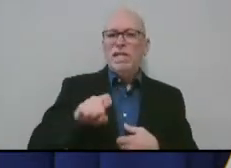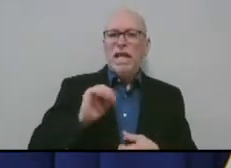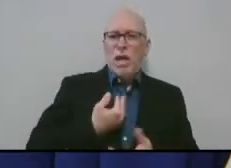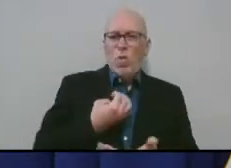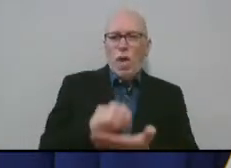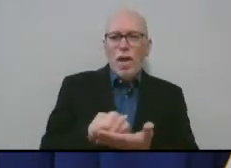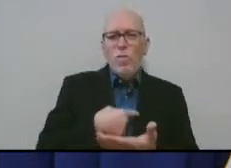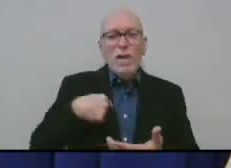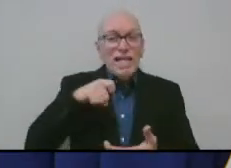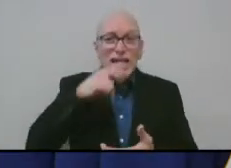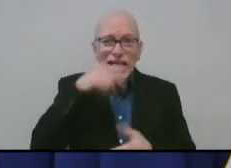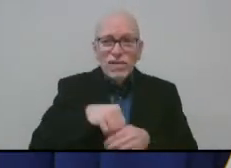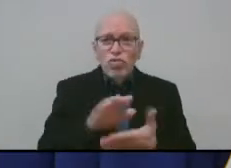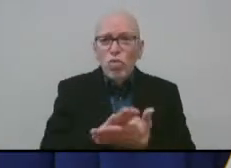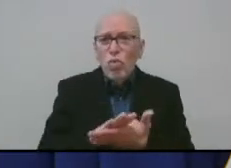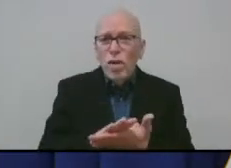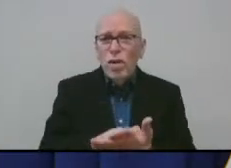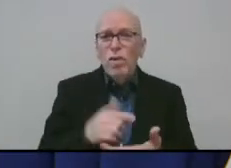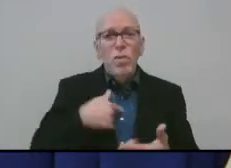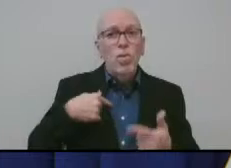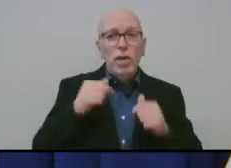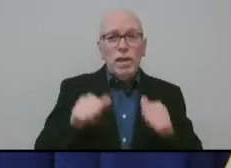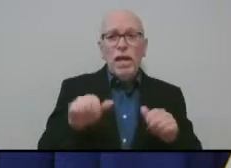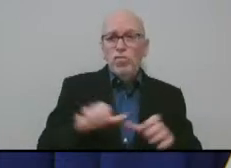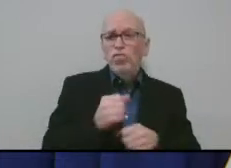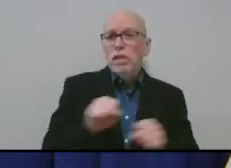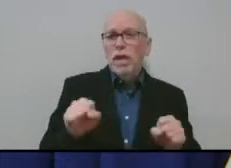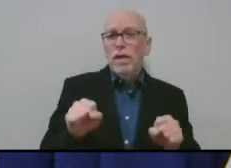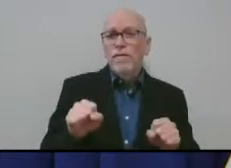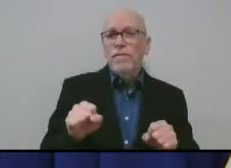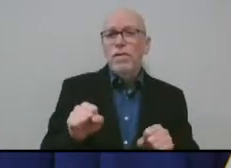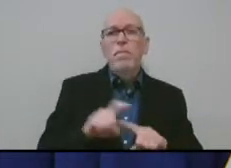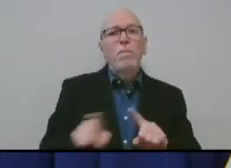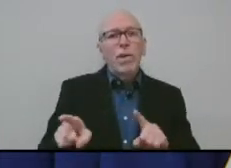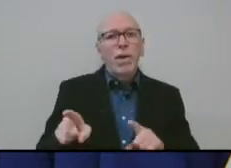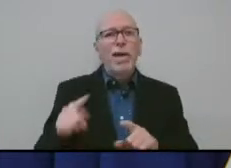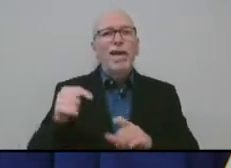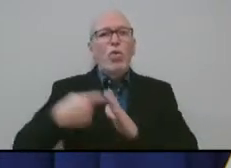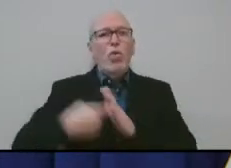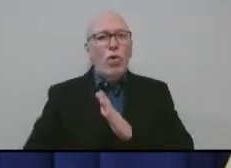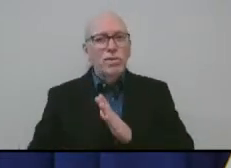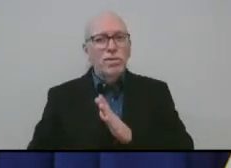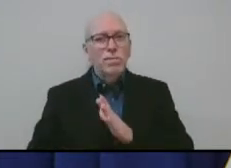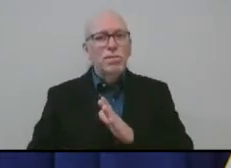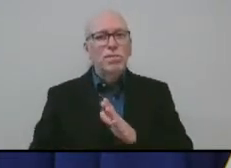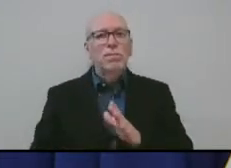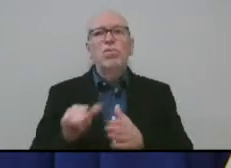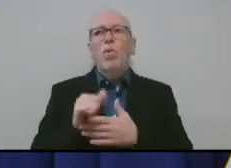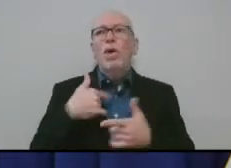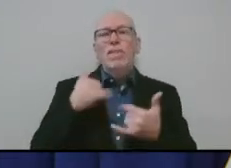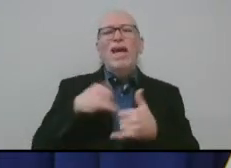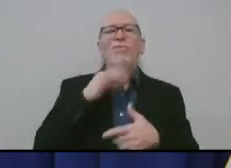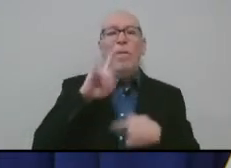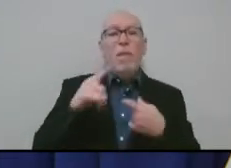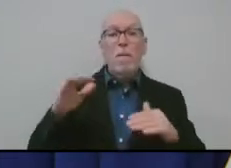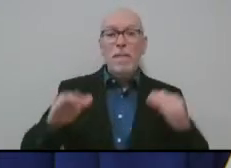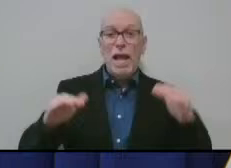kids in school, and we can do it safely. It costs. And so this is the balance that I was referring